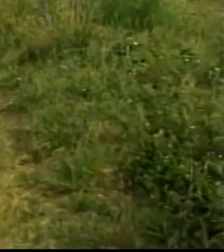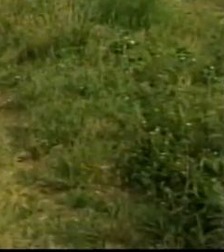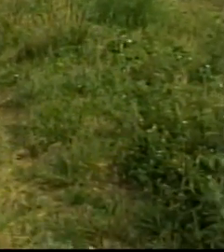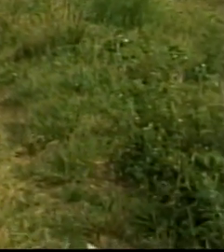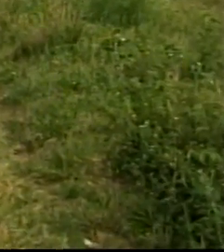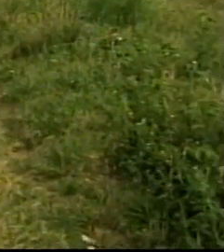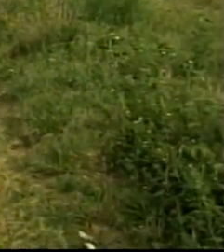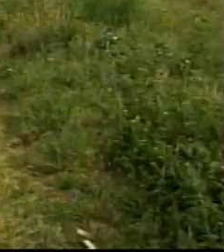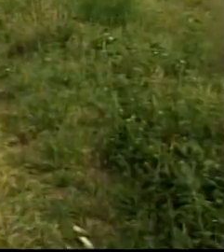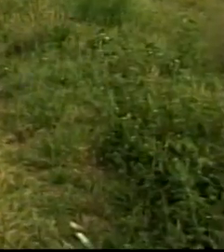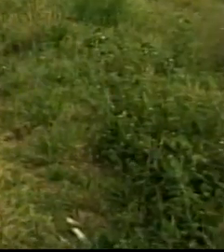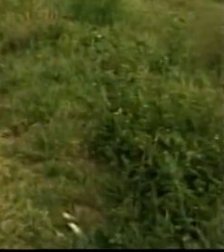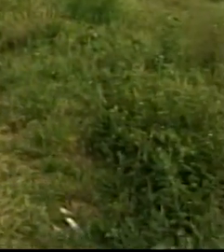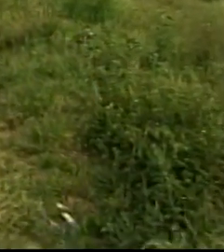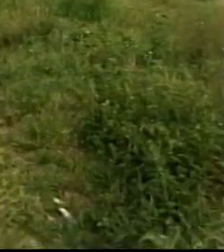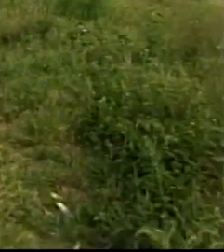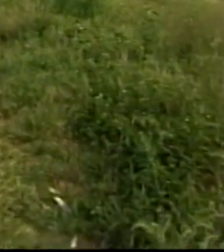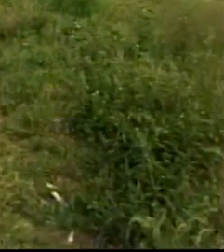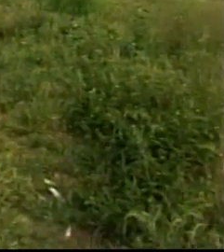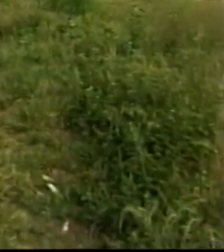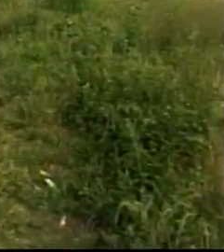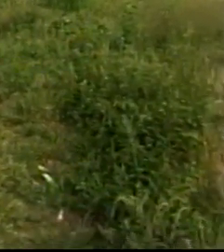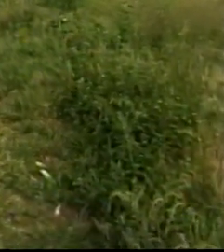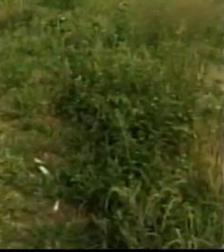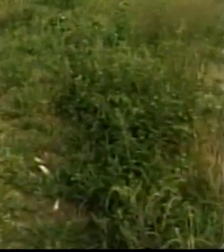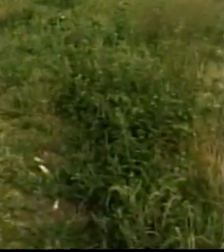going forward. Denise Blackman,